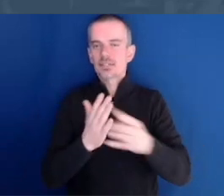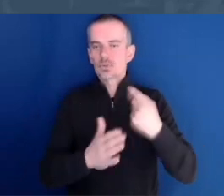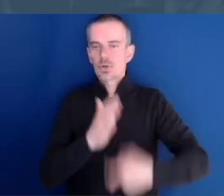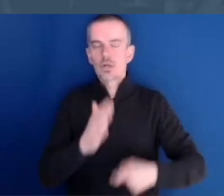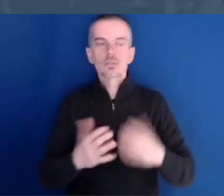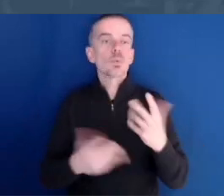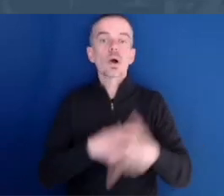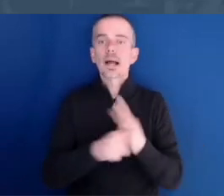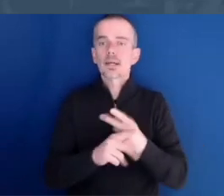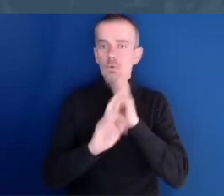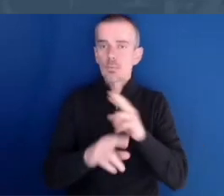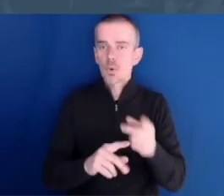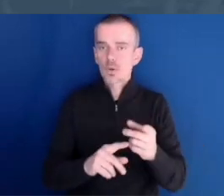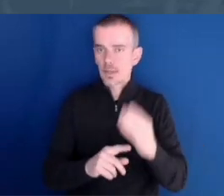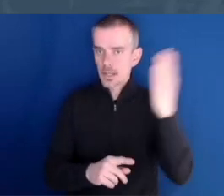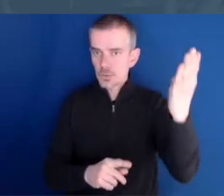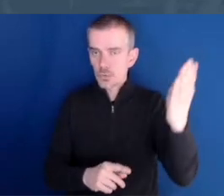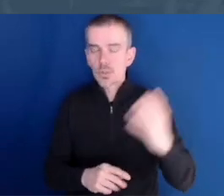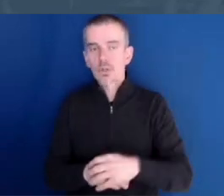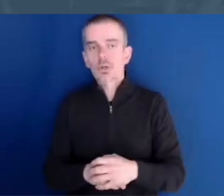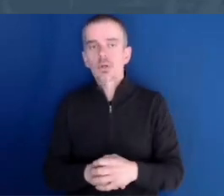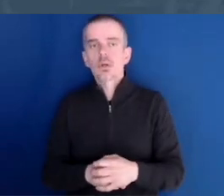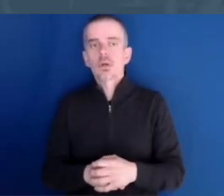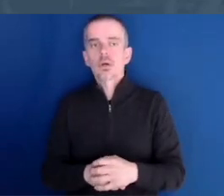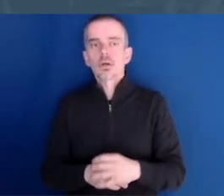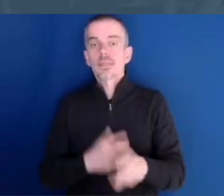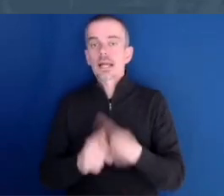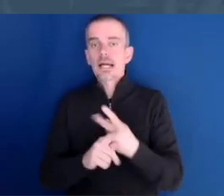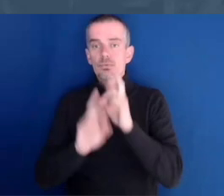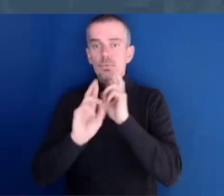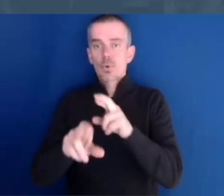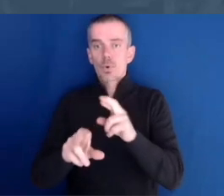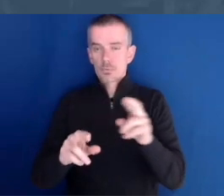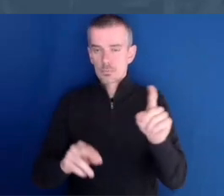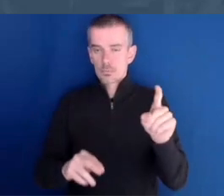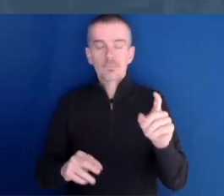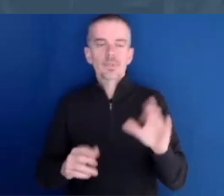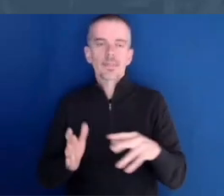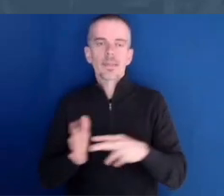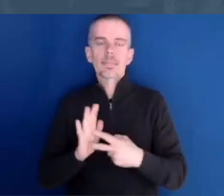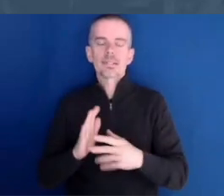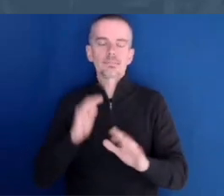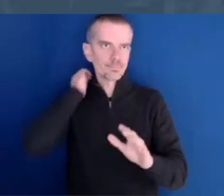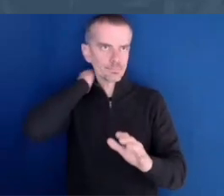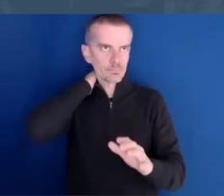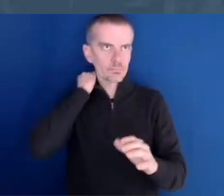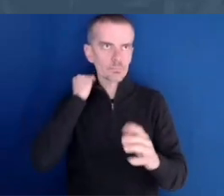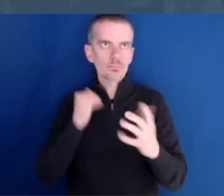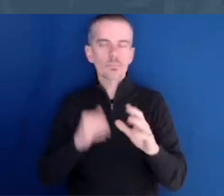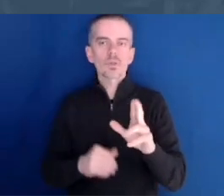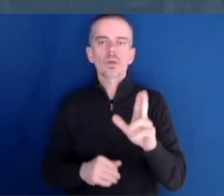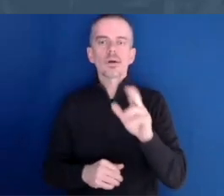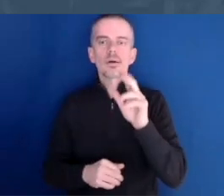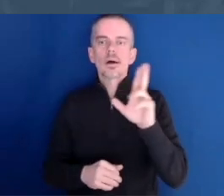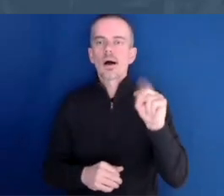they issued. Now, the type of report is that's going to be your was it an unmodified